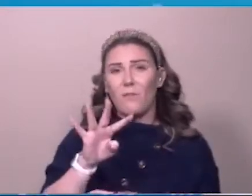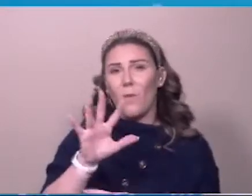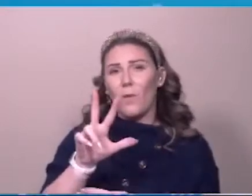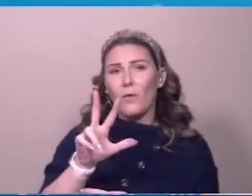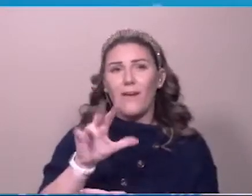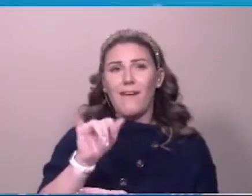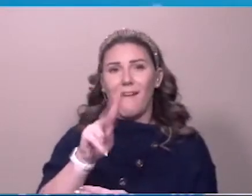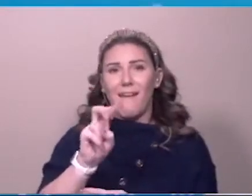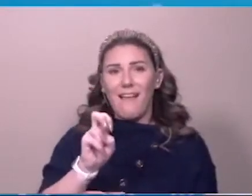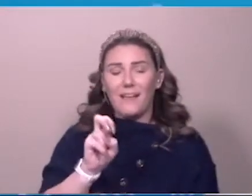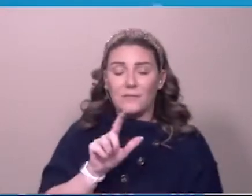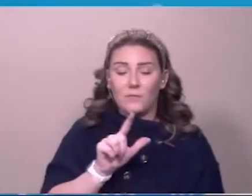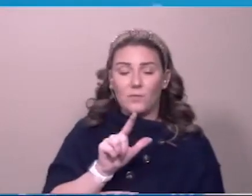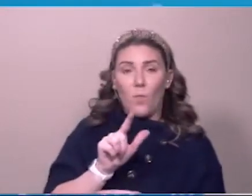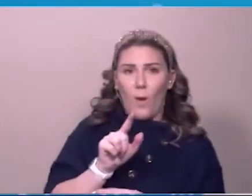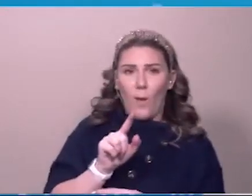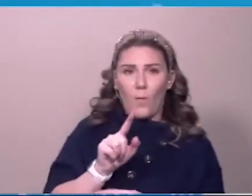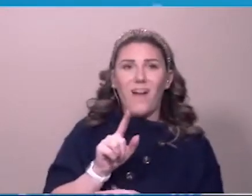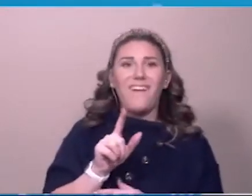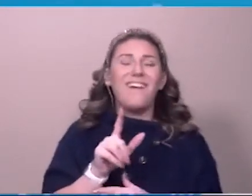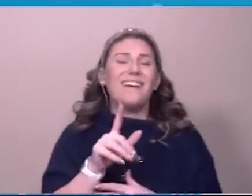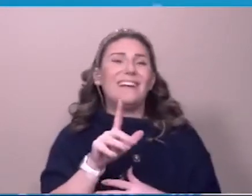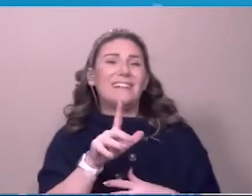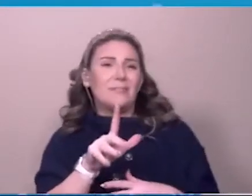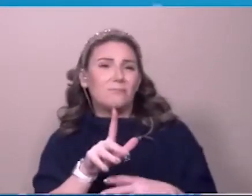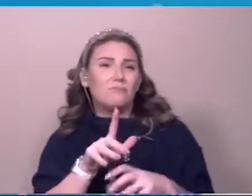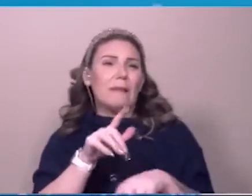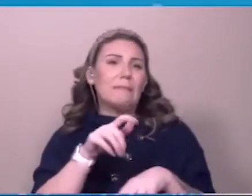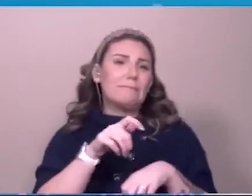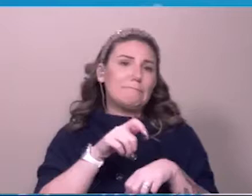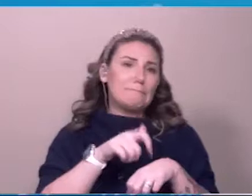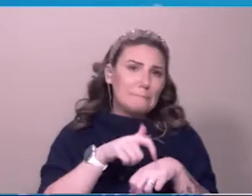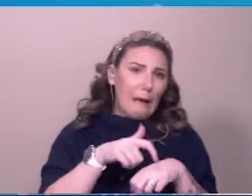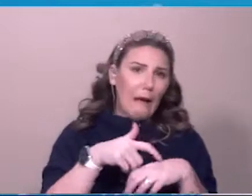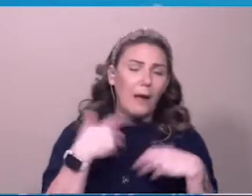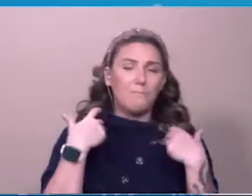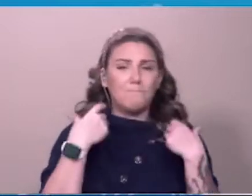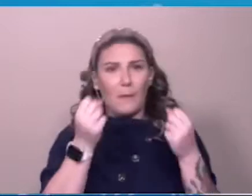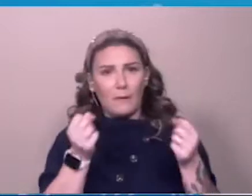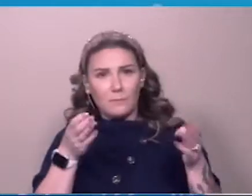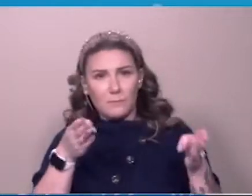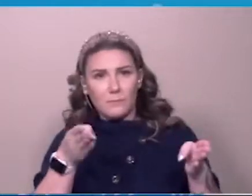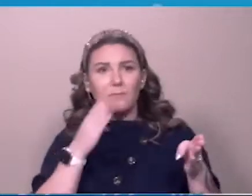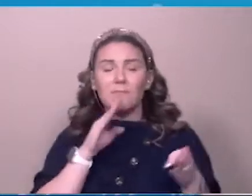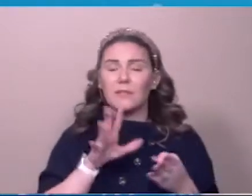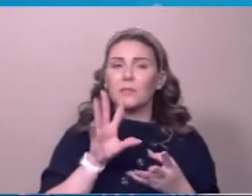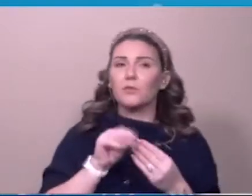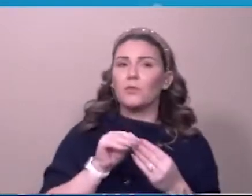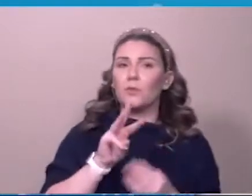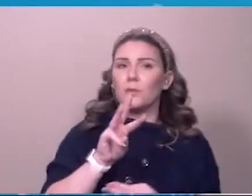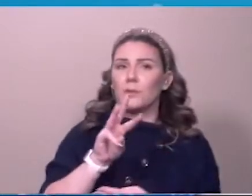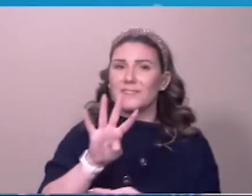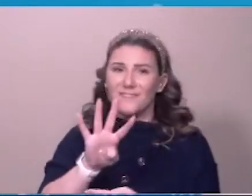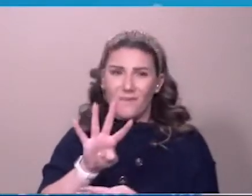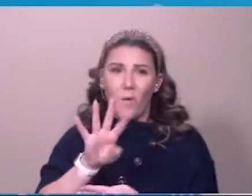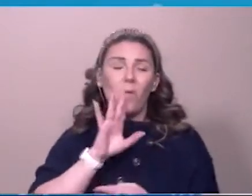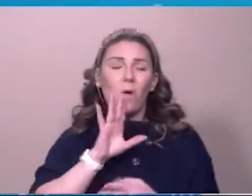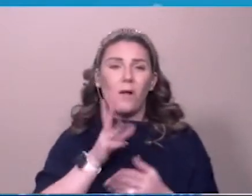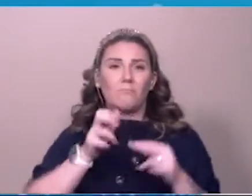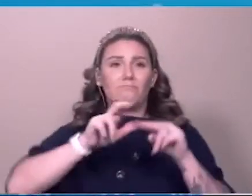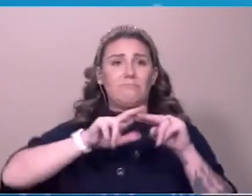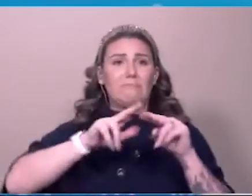and 21 that have cleared their infections. That's a total of 64 patients. Our peak was on January 11th when we